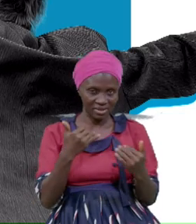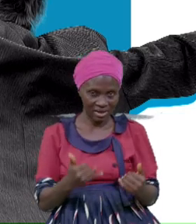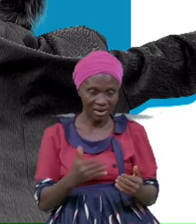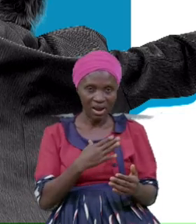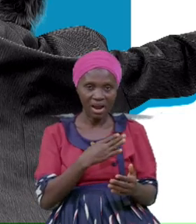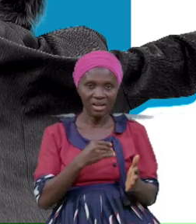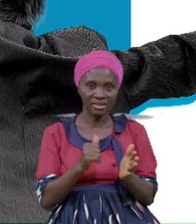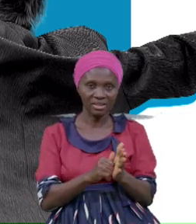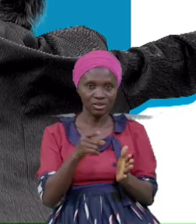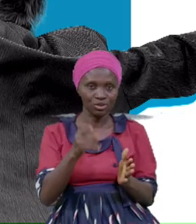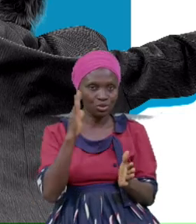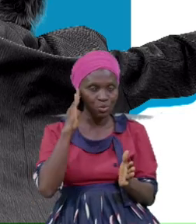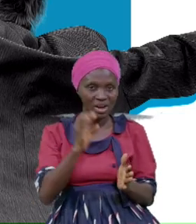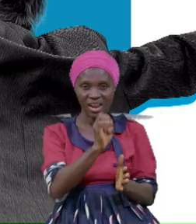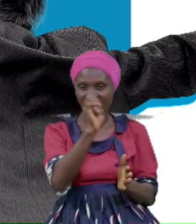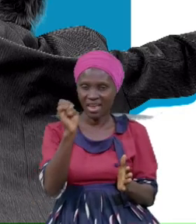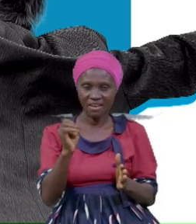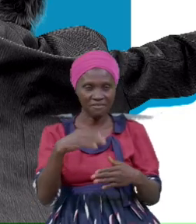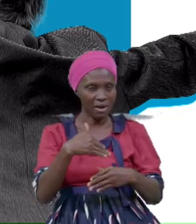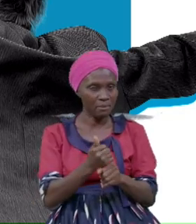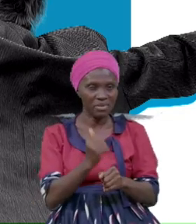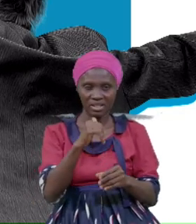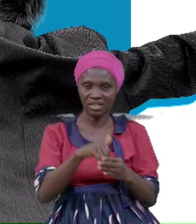And it is the decision that will matter